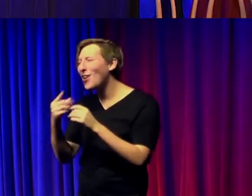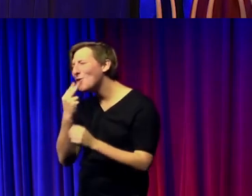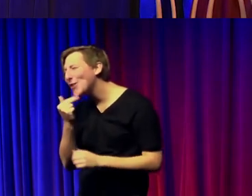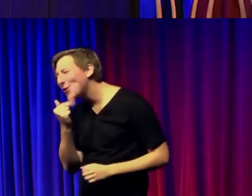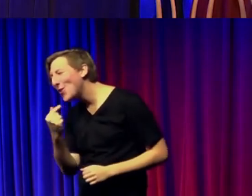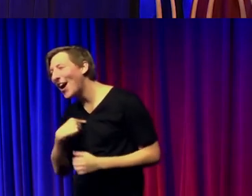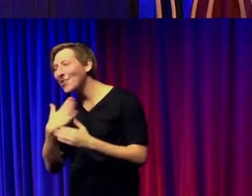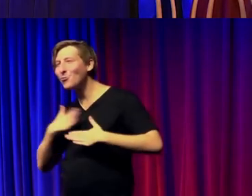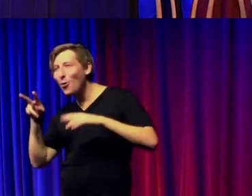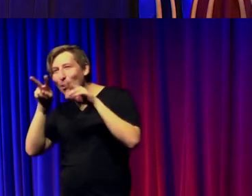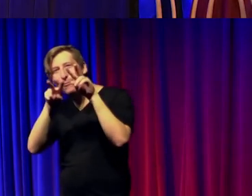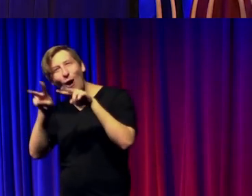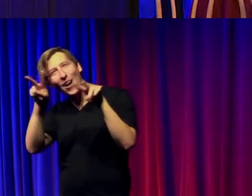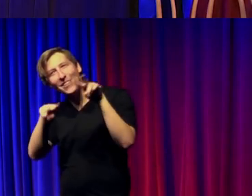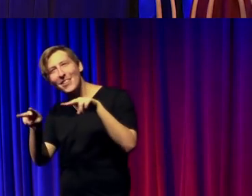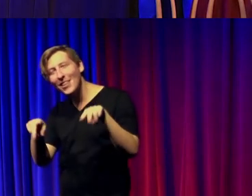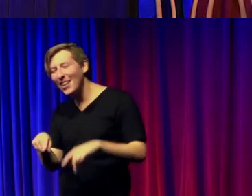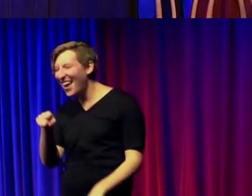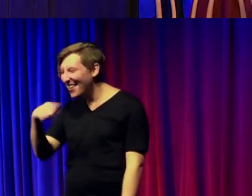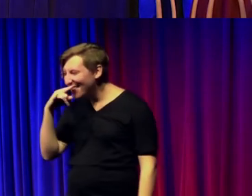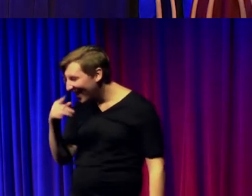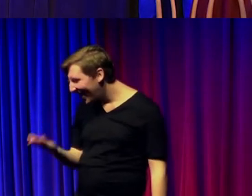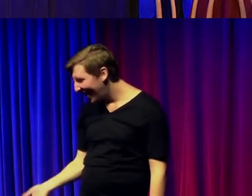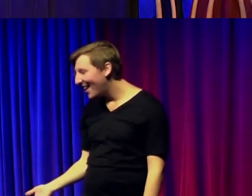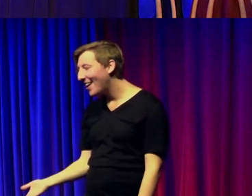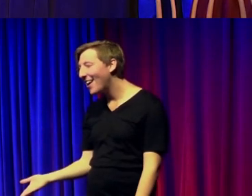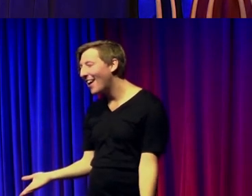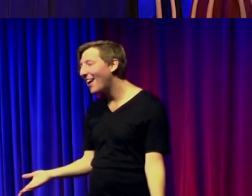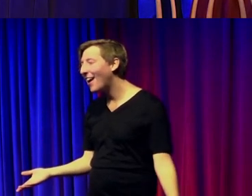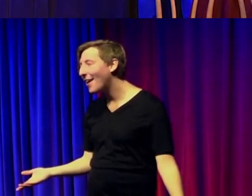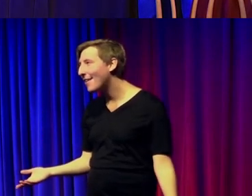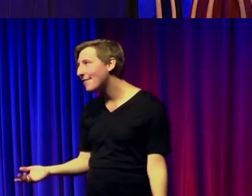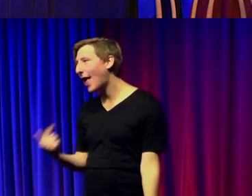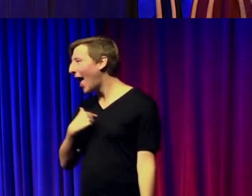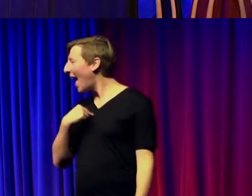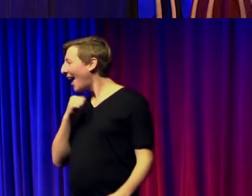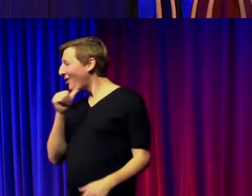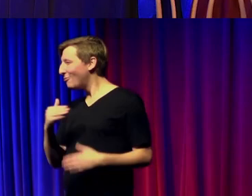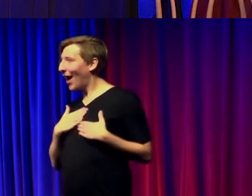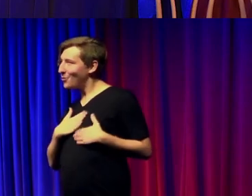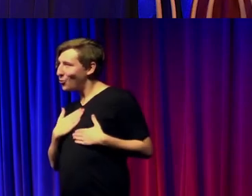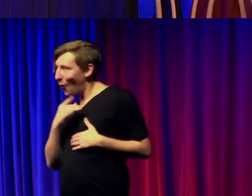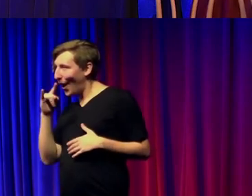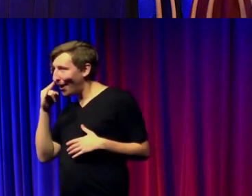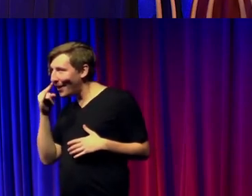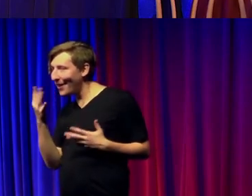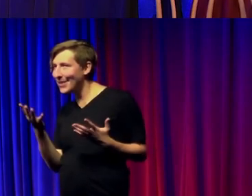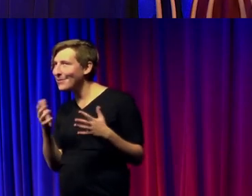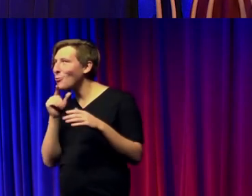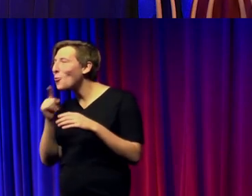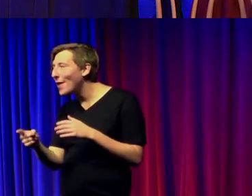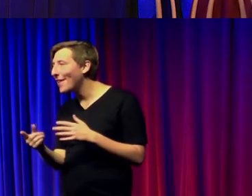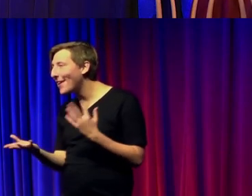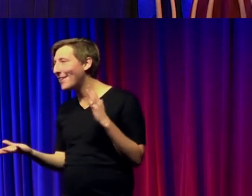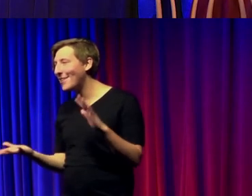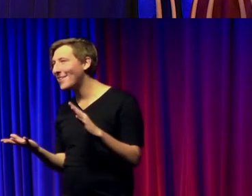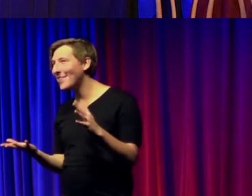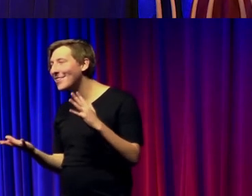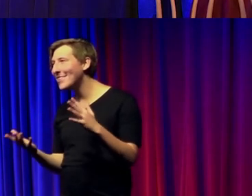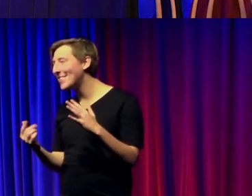Anyways, so this kid, also their kid, like, and I'm not big on kids, like, so don't ask me to babysit it, because, like, I'm not good